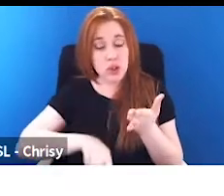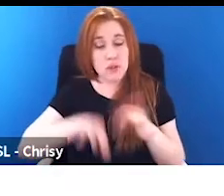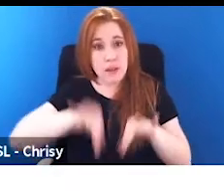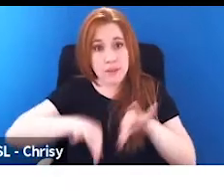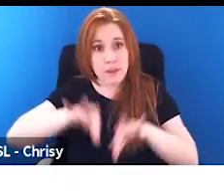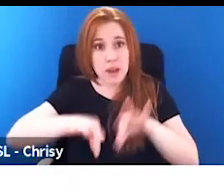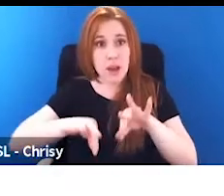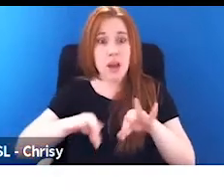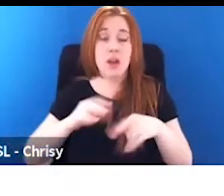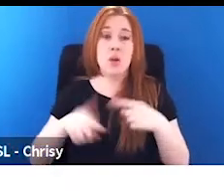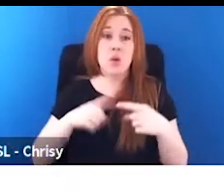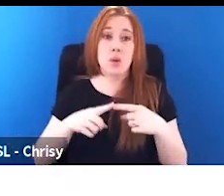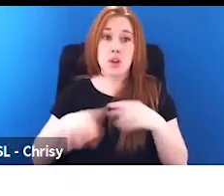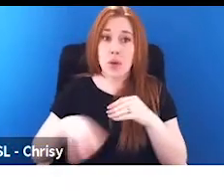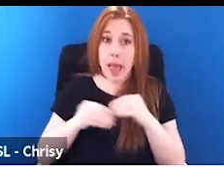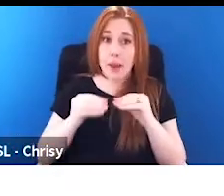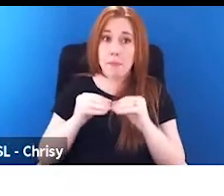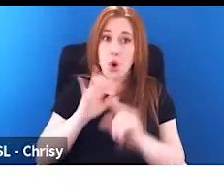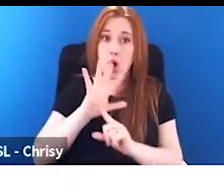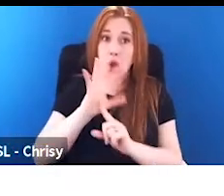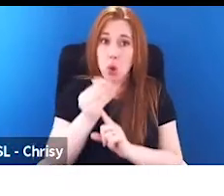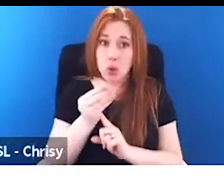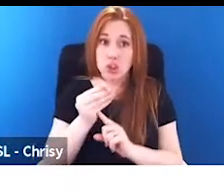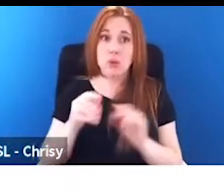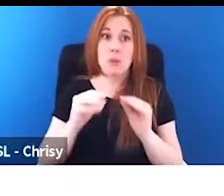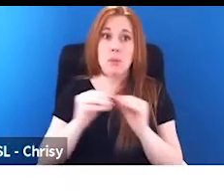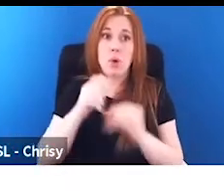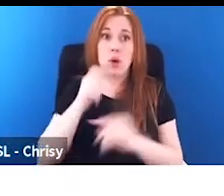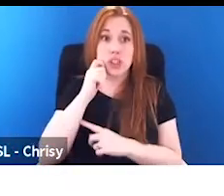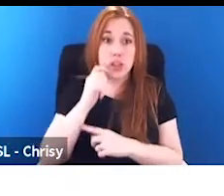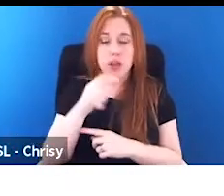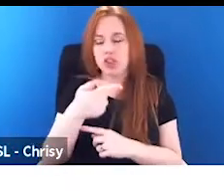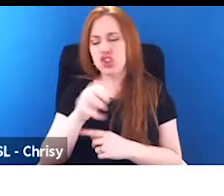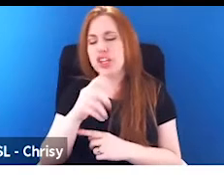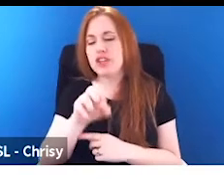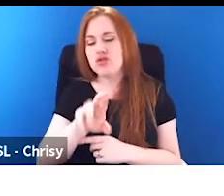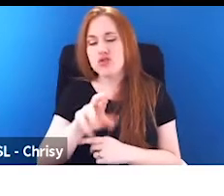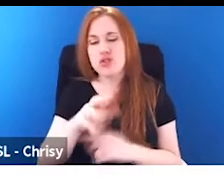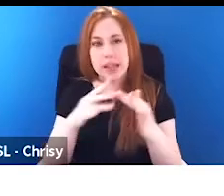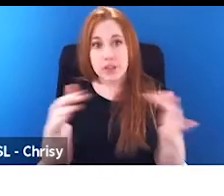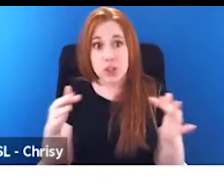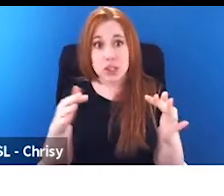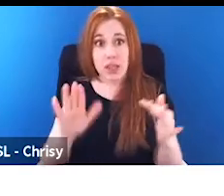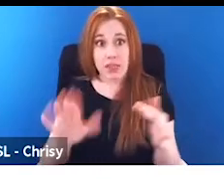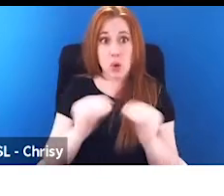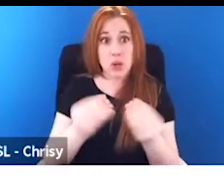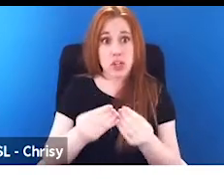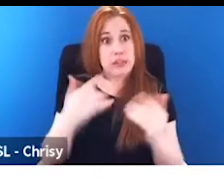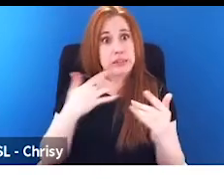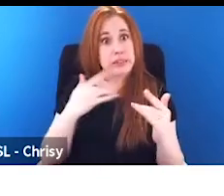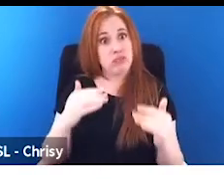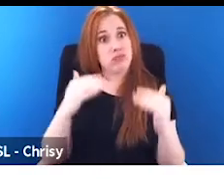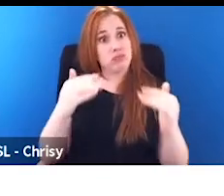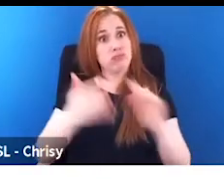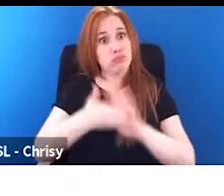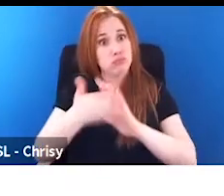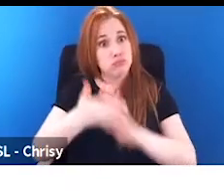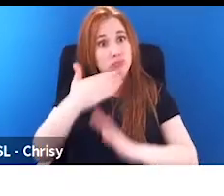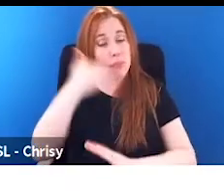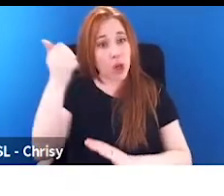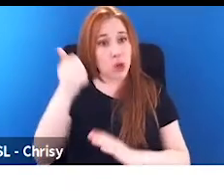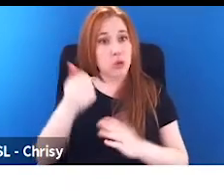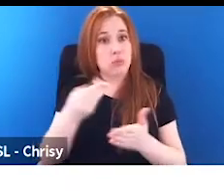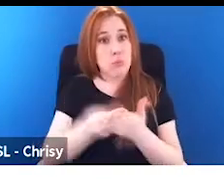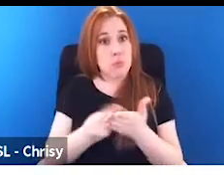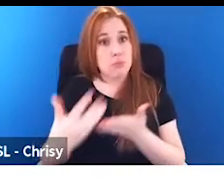add cultural and gender diversity into your organizations, they perform better and they make more money. And so what you see here is, two